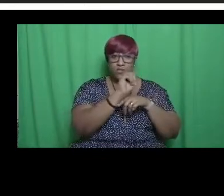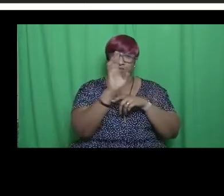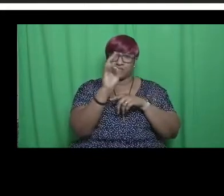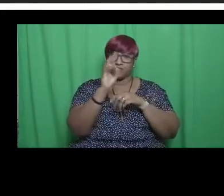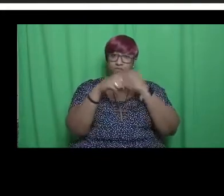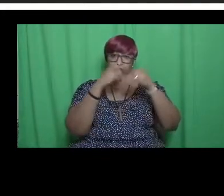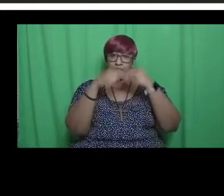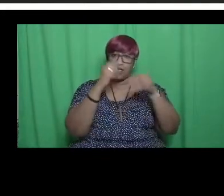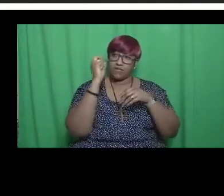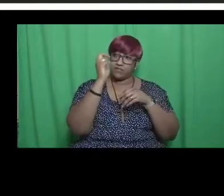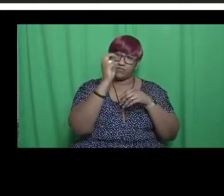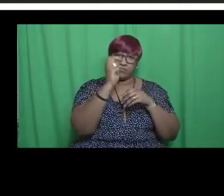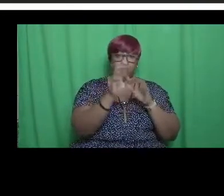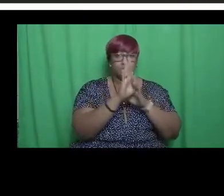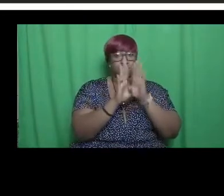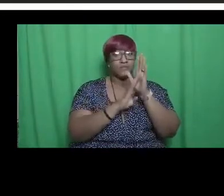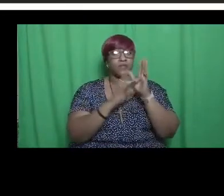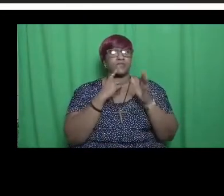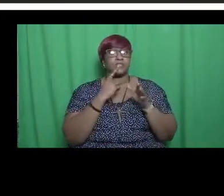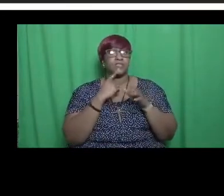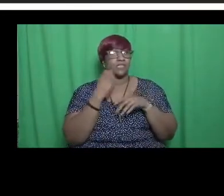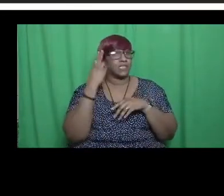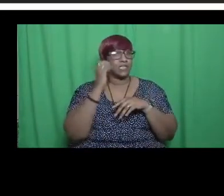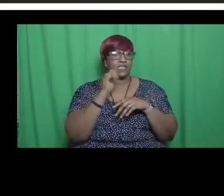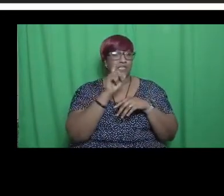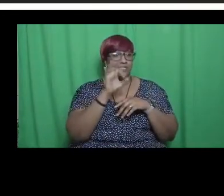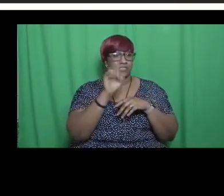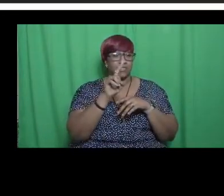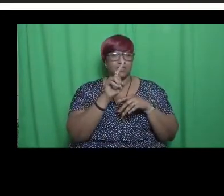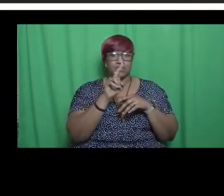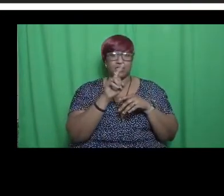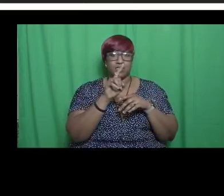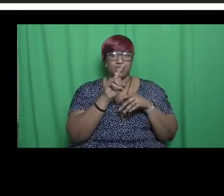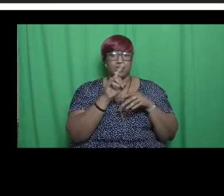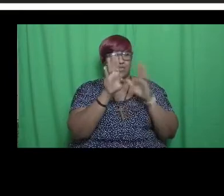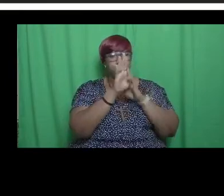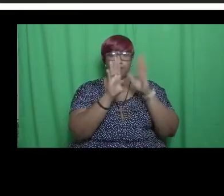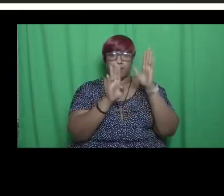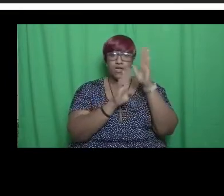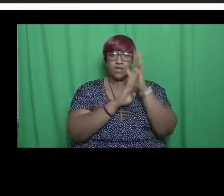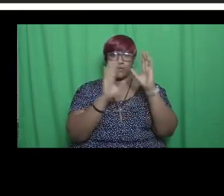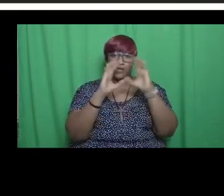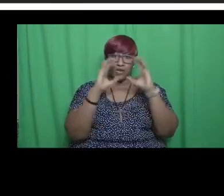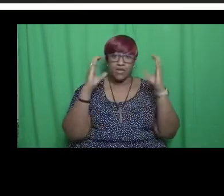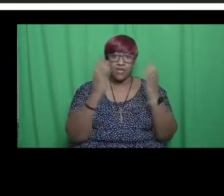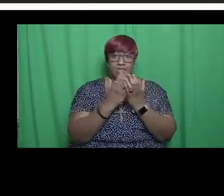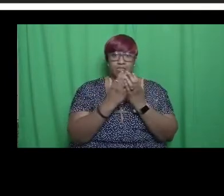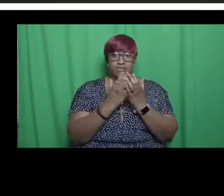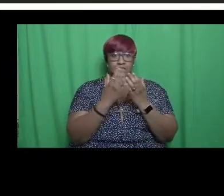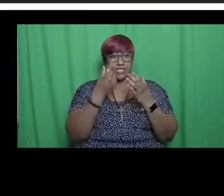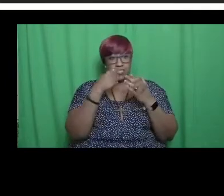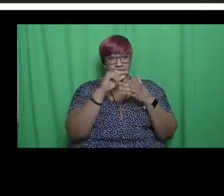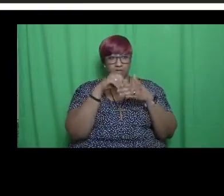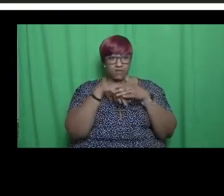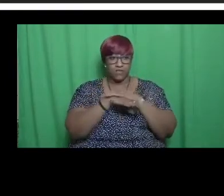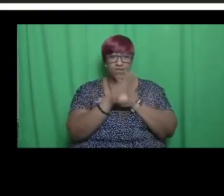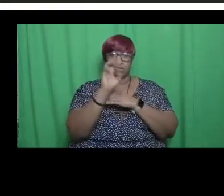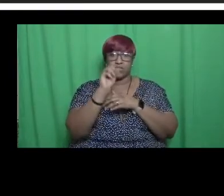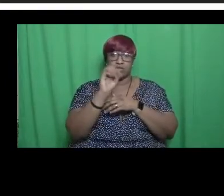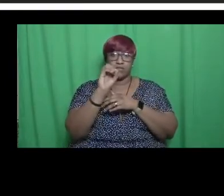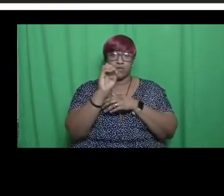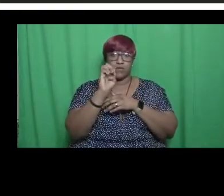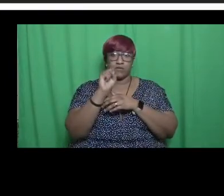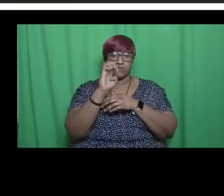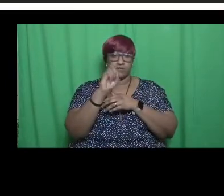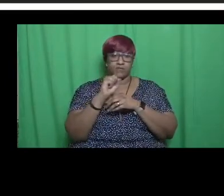7-mile journey. The Bible said he did a divine Bible class. And he went and went from Moses. Now, he's